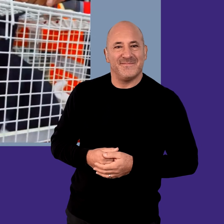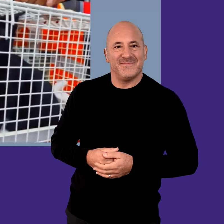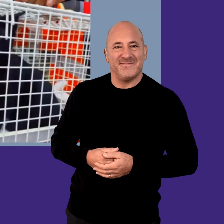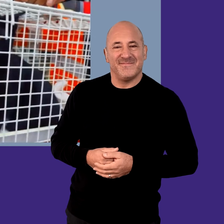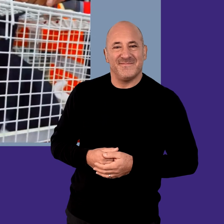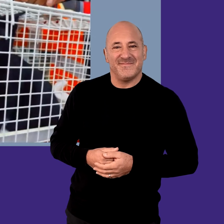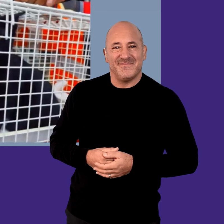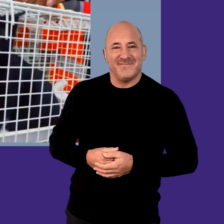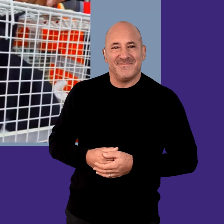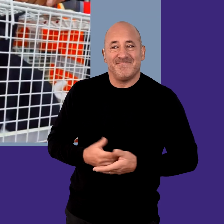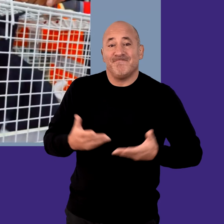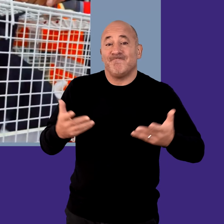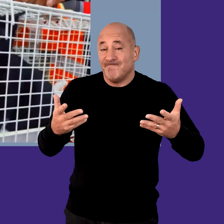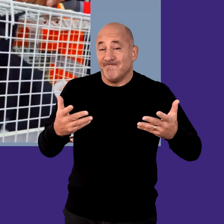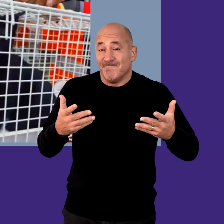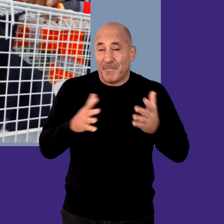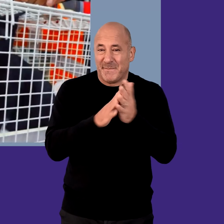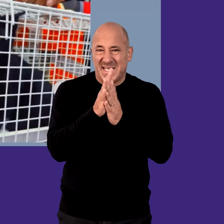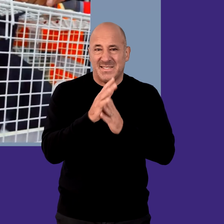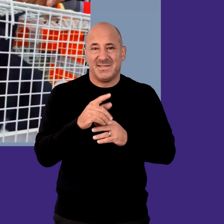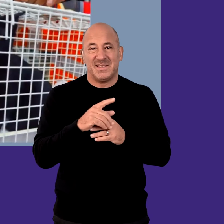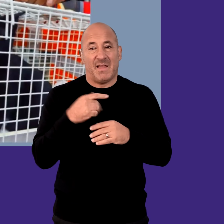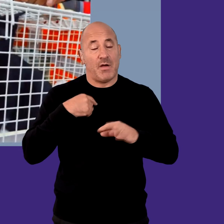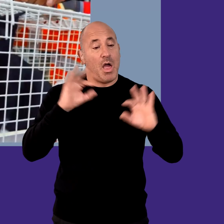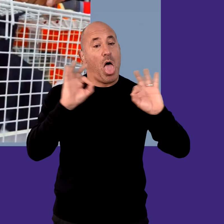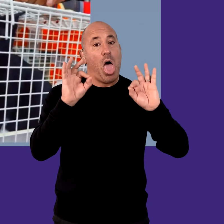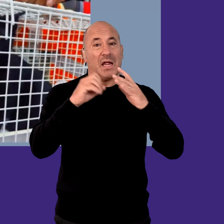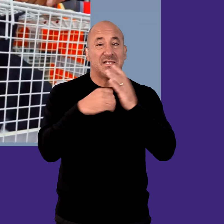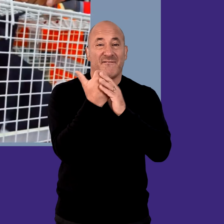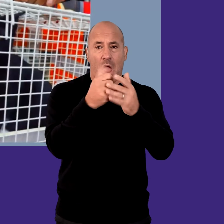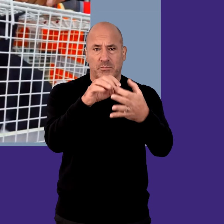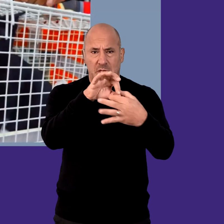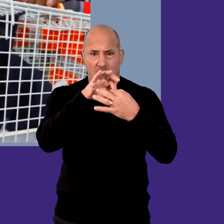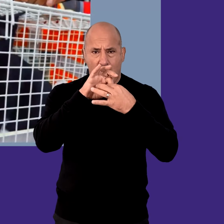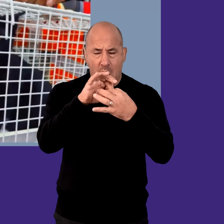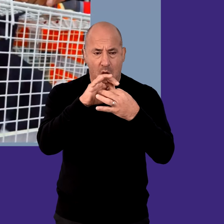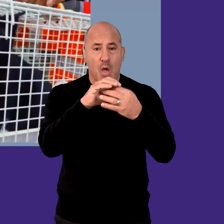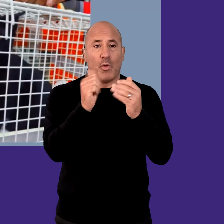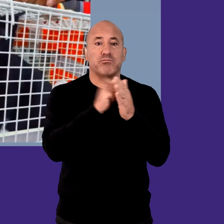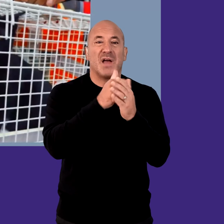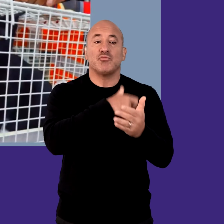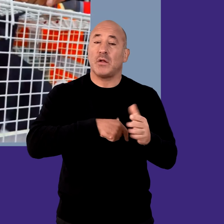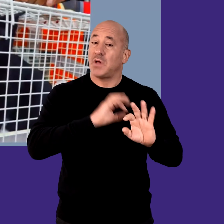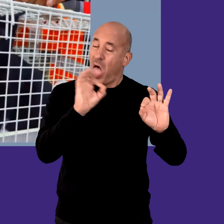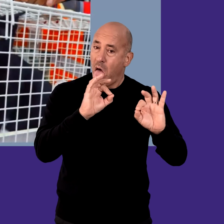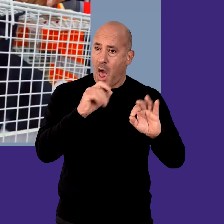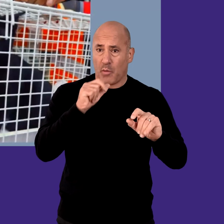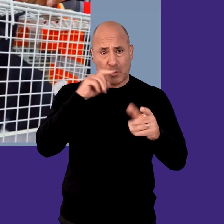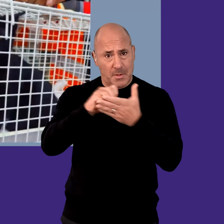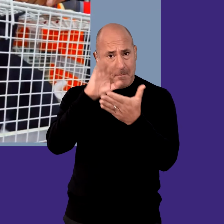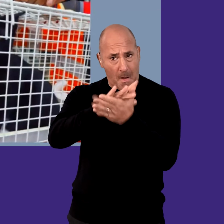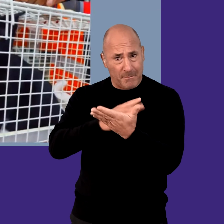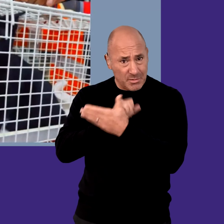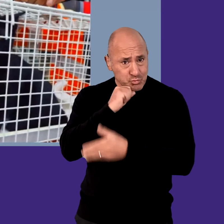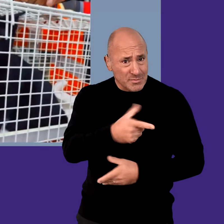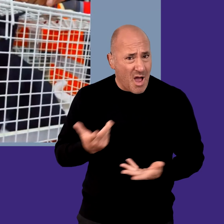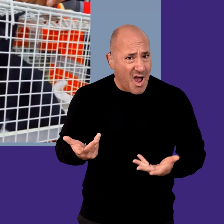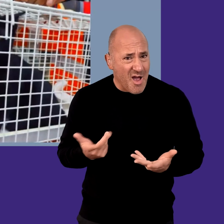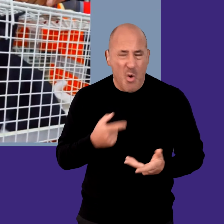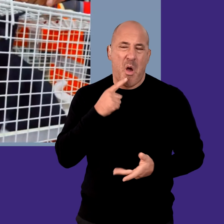mean, it does beg the question, would this particular story have been featured if we hadn't have developed such a good working